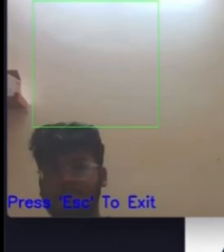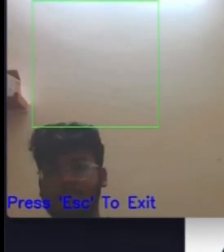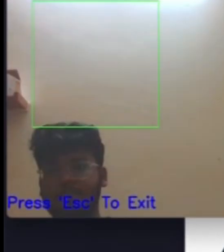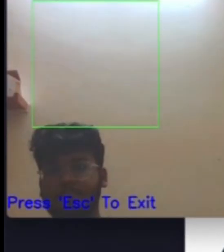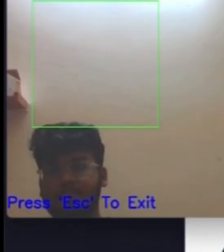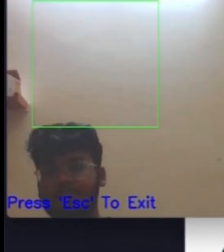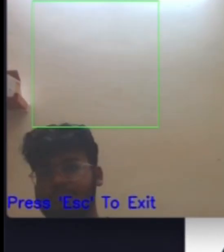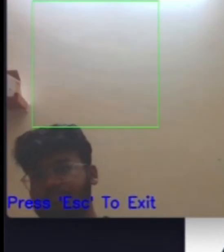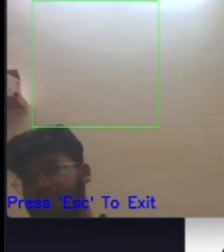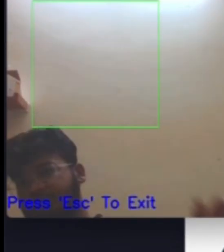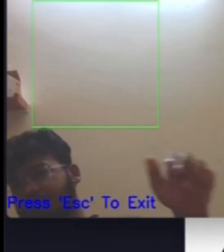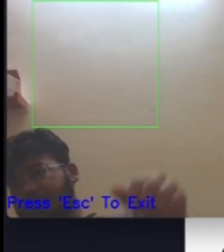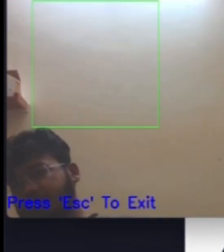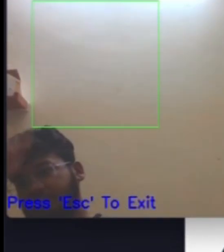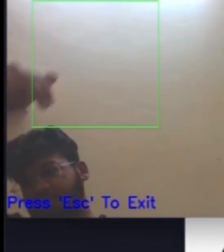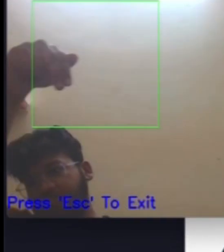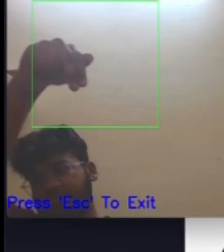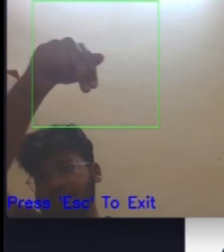Okay.